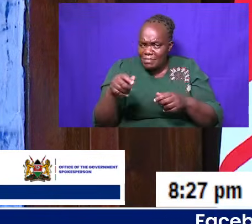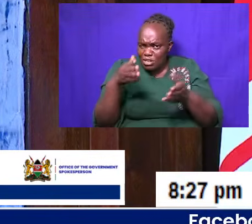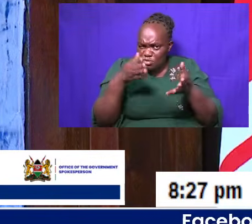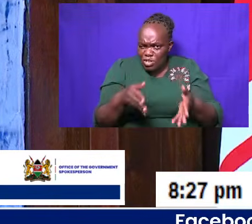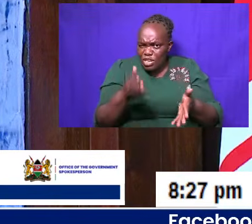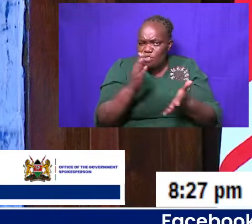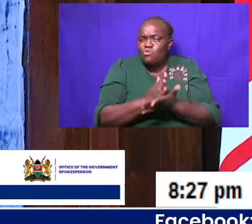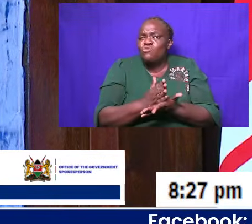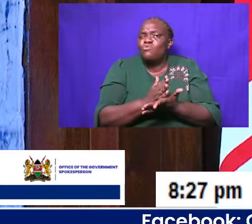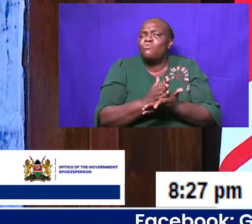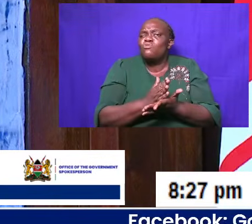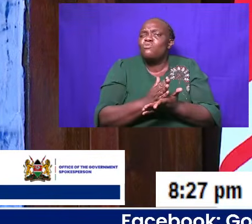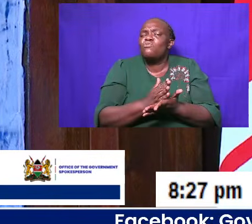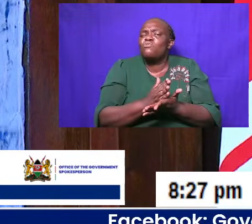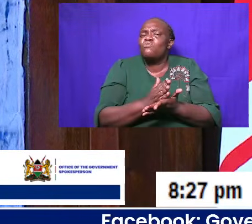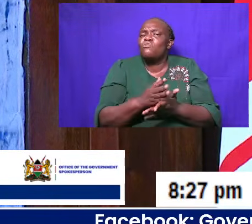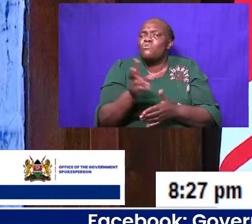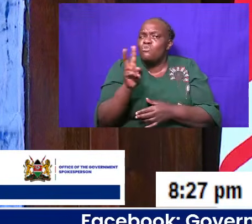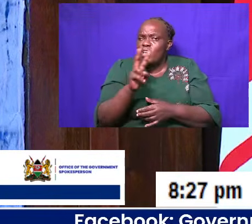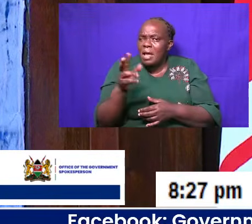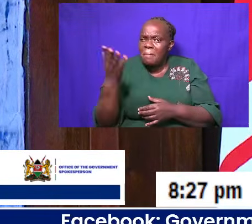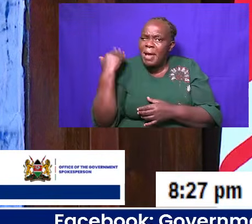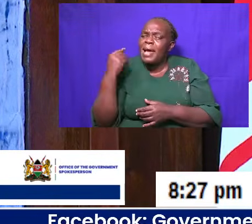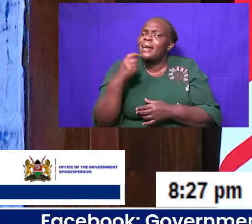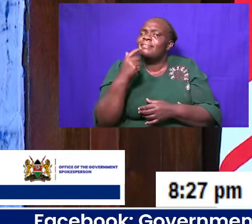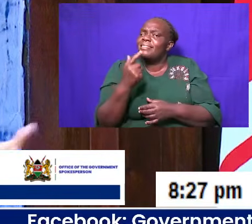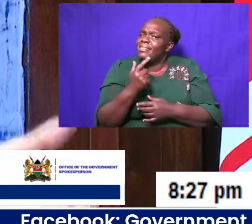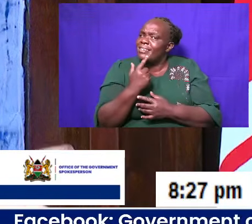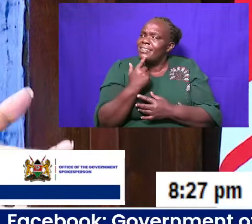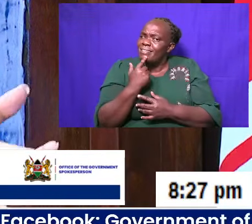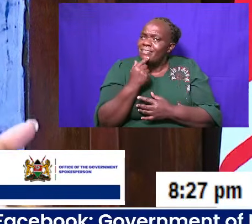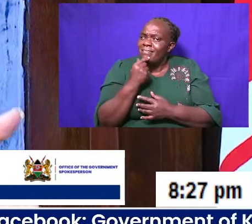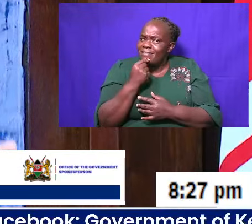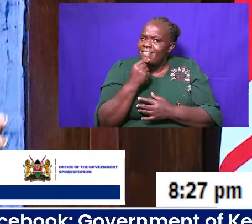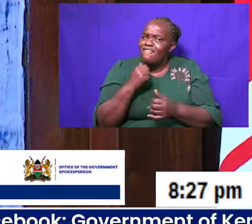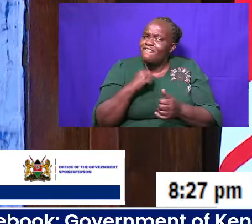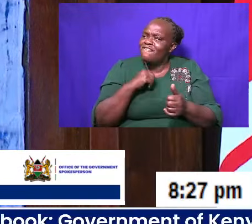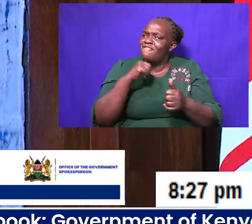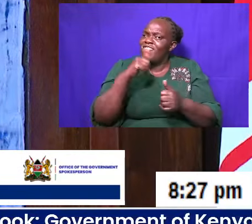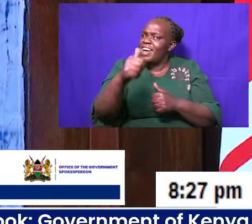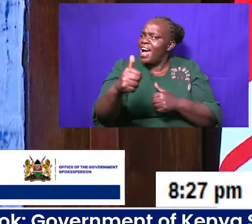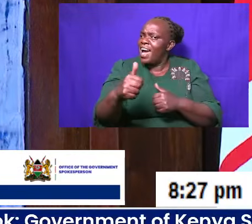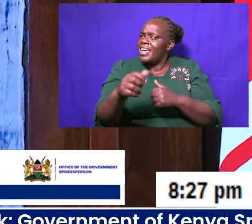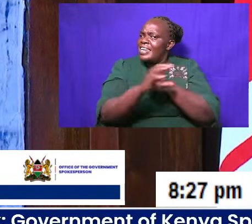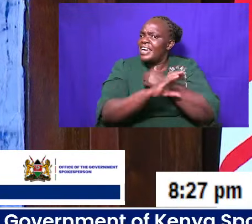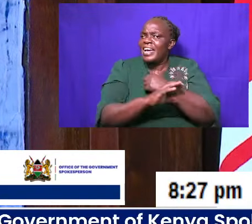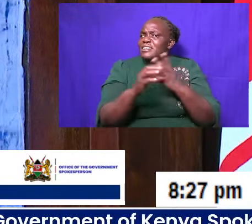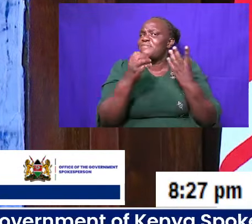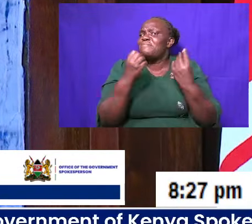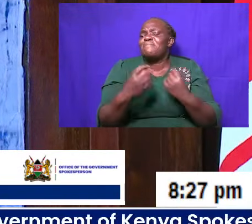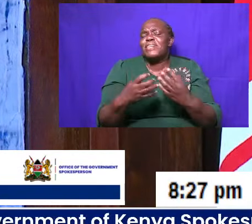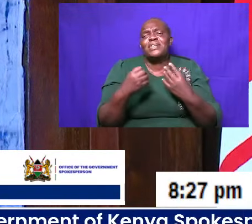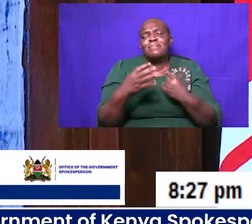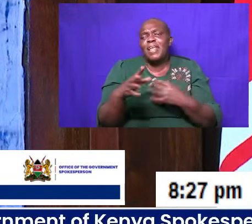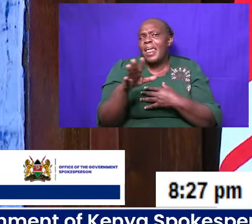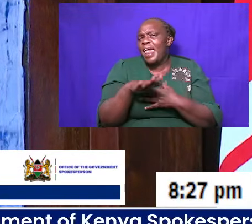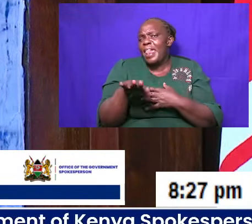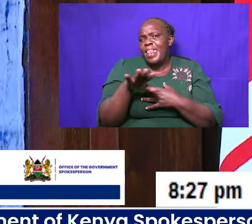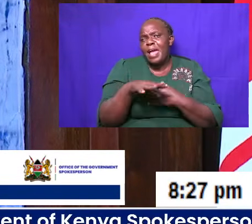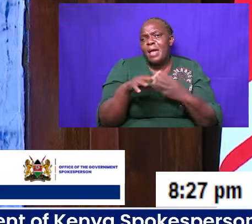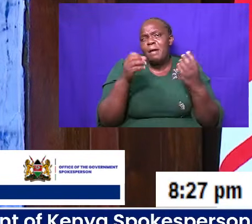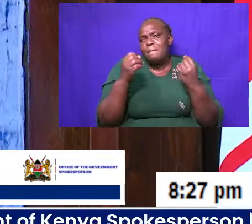very, we are looking back and saying we have come from far as a country, but there are many issues, there are